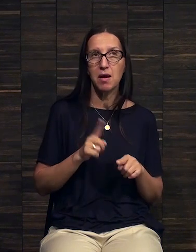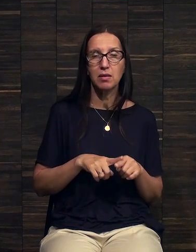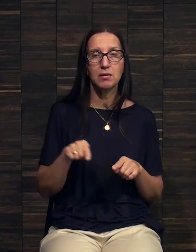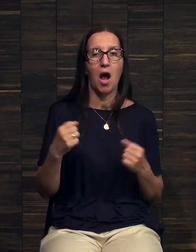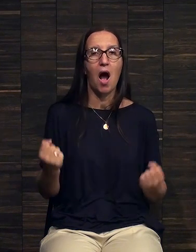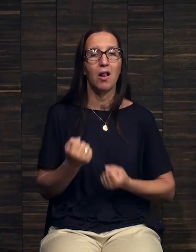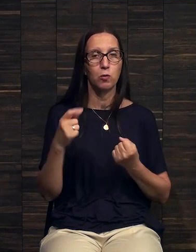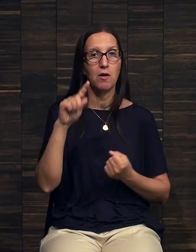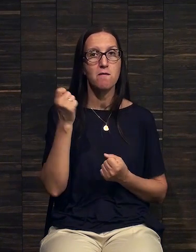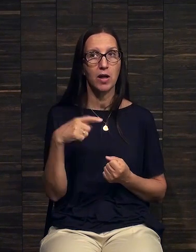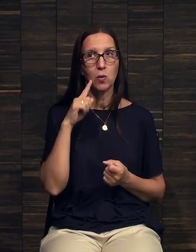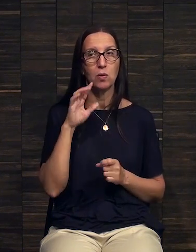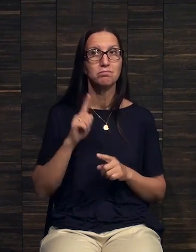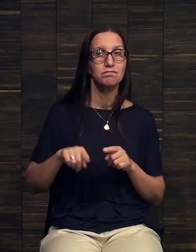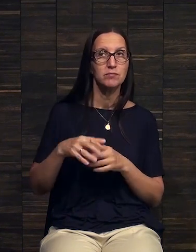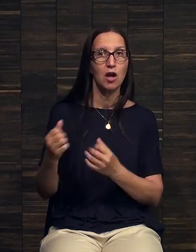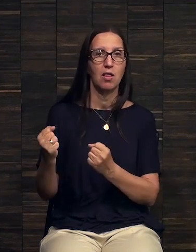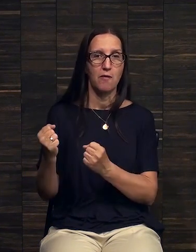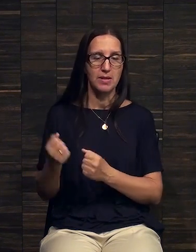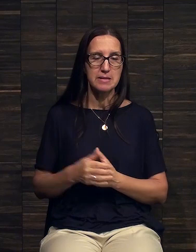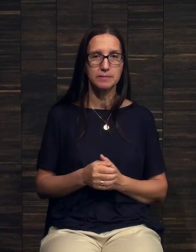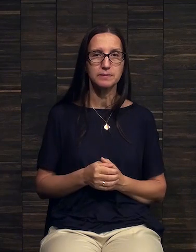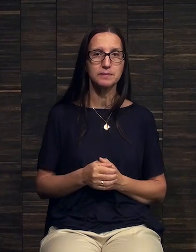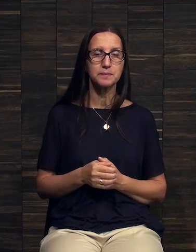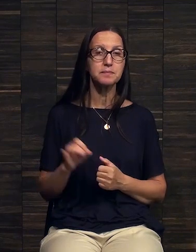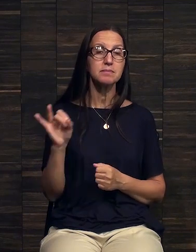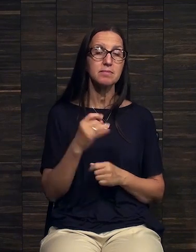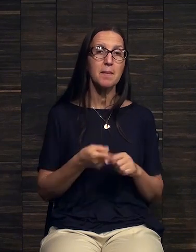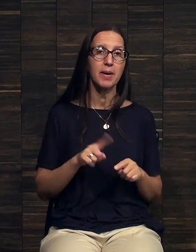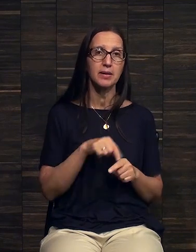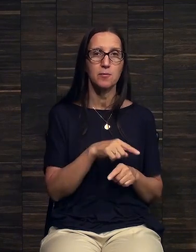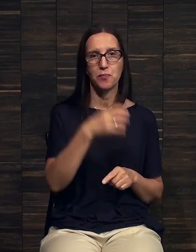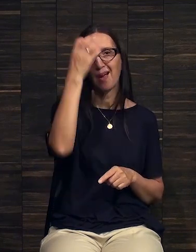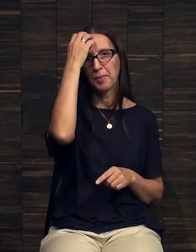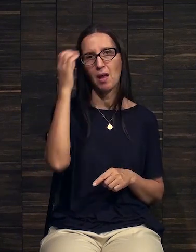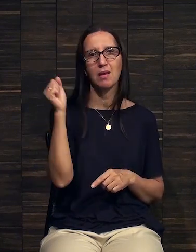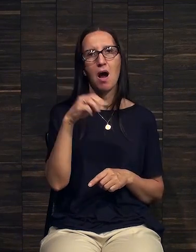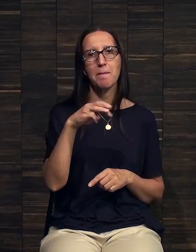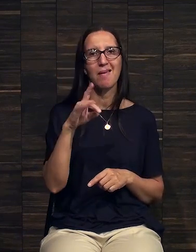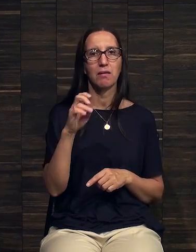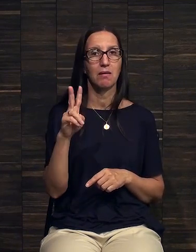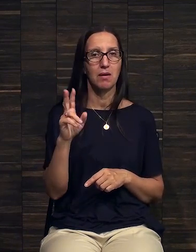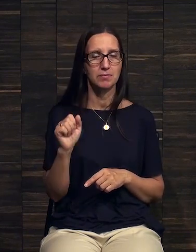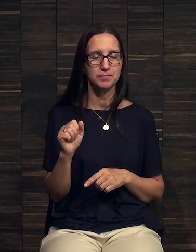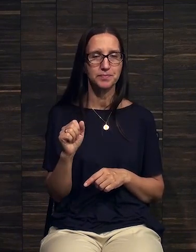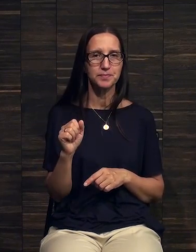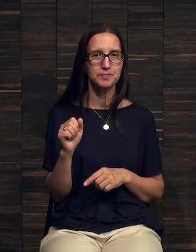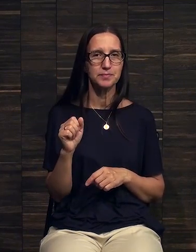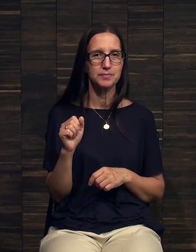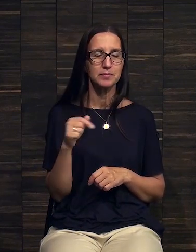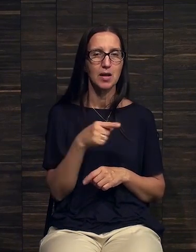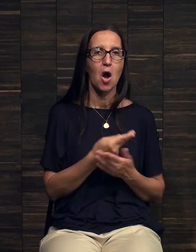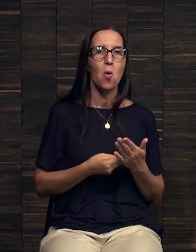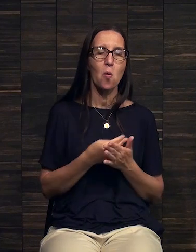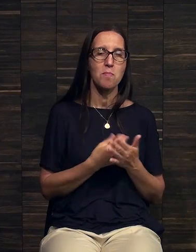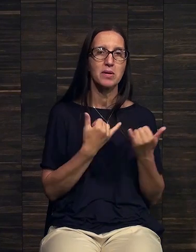processes, and this Cold War trend was reflected in these comics books. That's why Captain